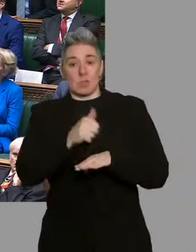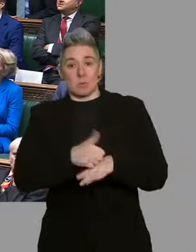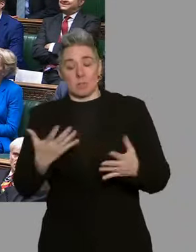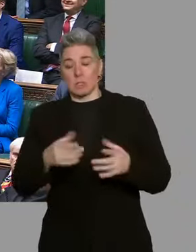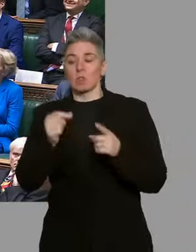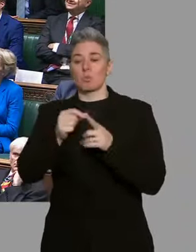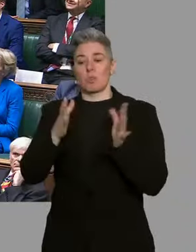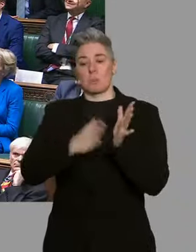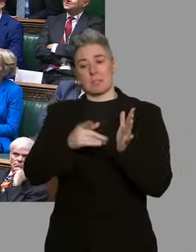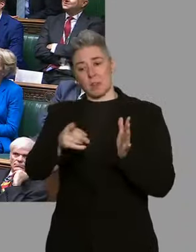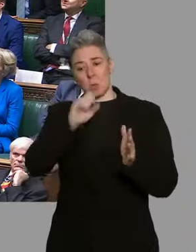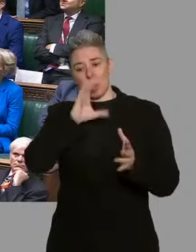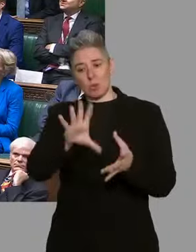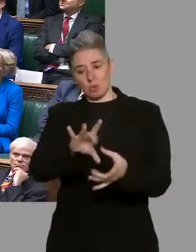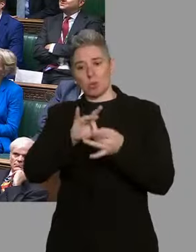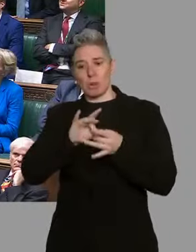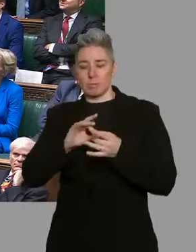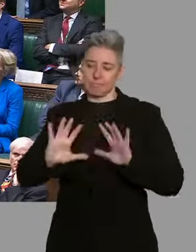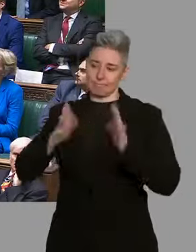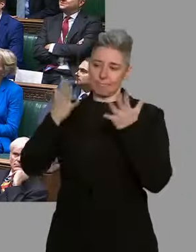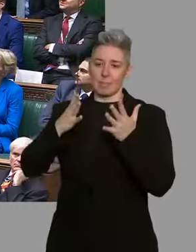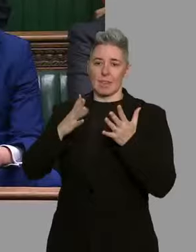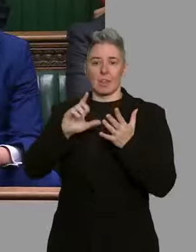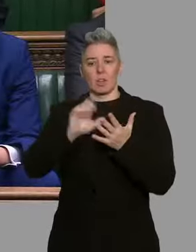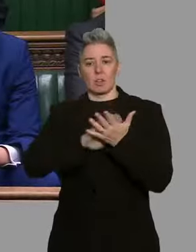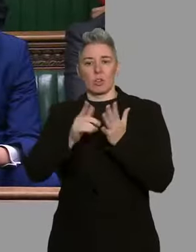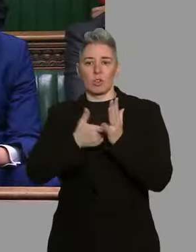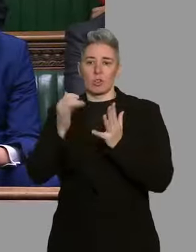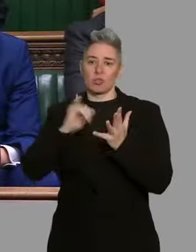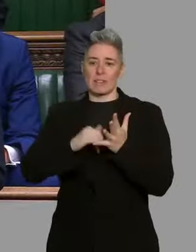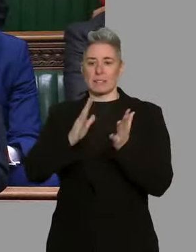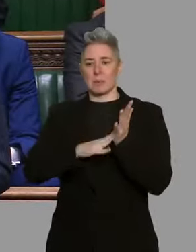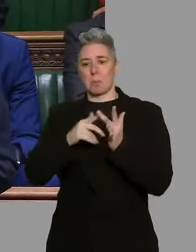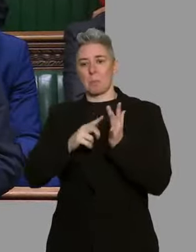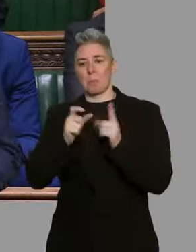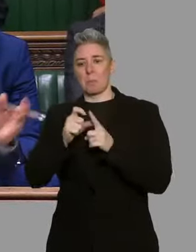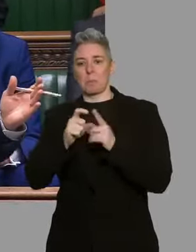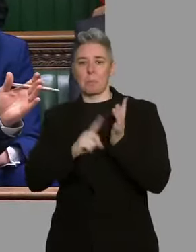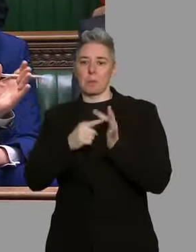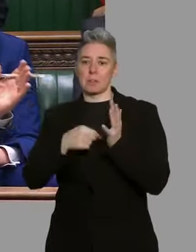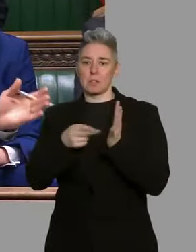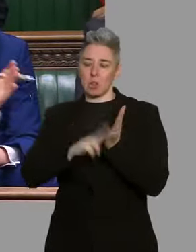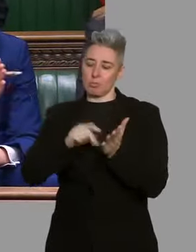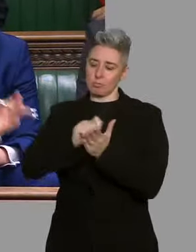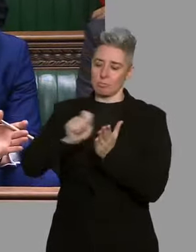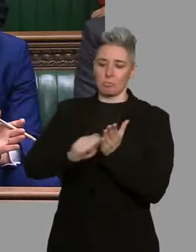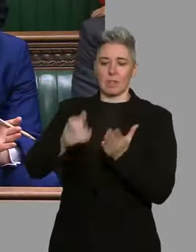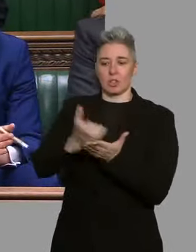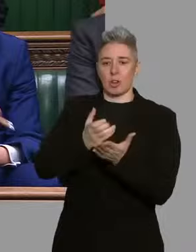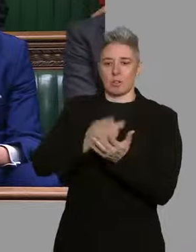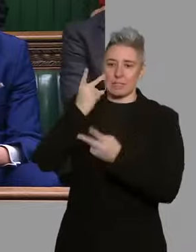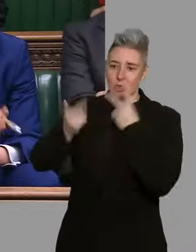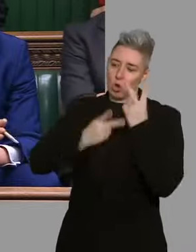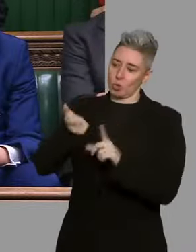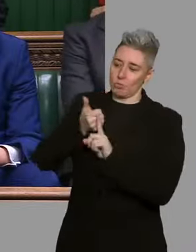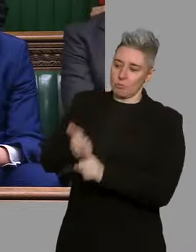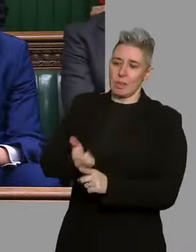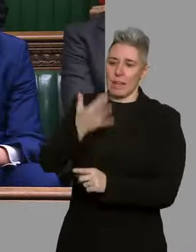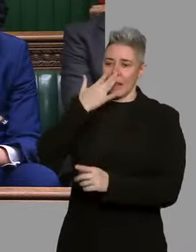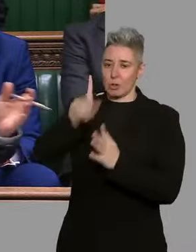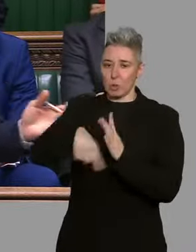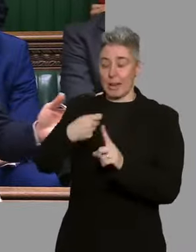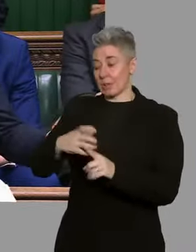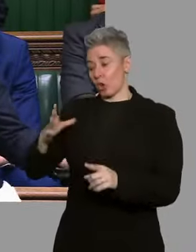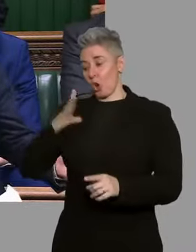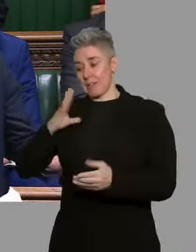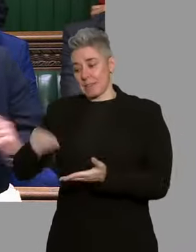a charity song to support Age UK, which has already raised £10,000? What's even better is it's likely to